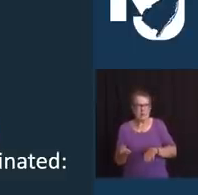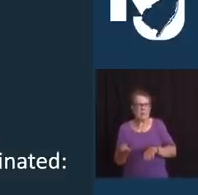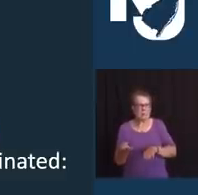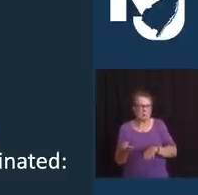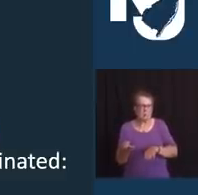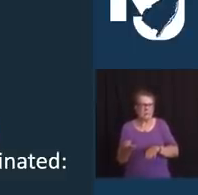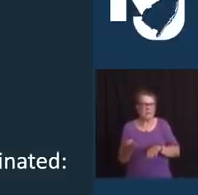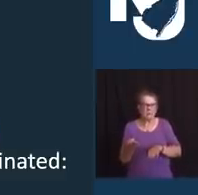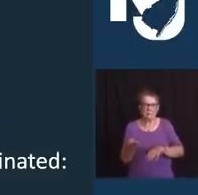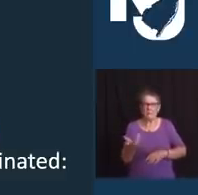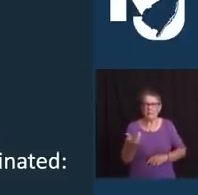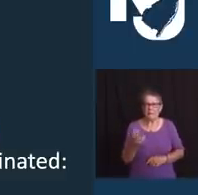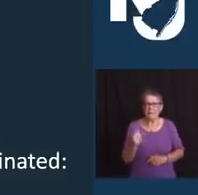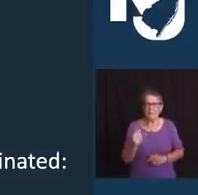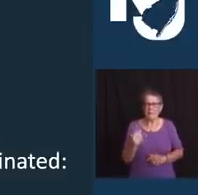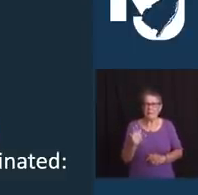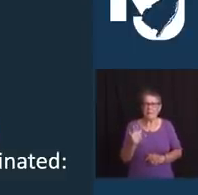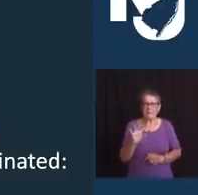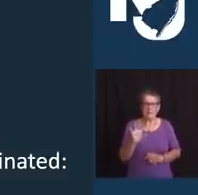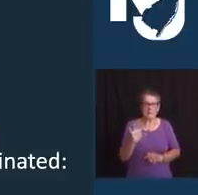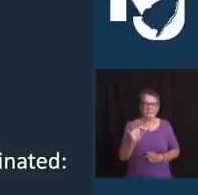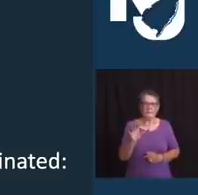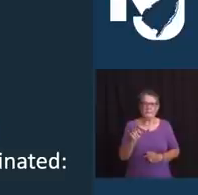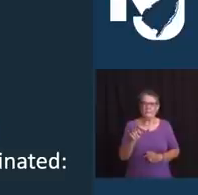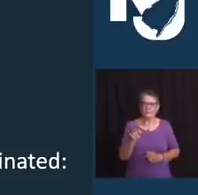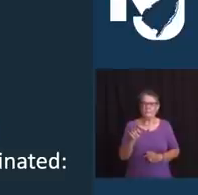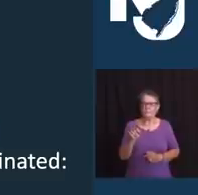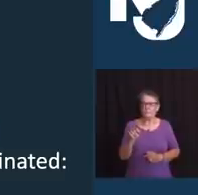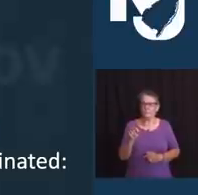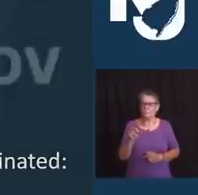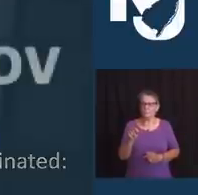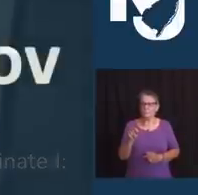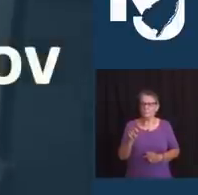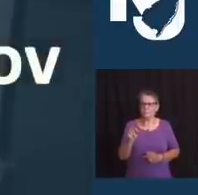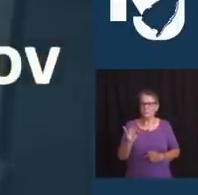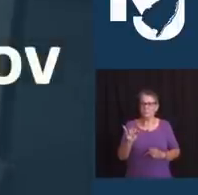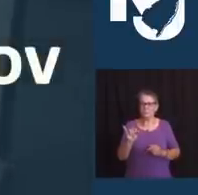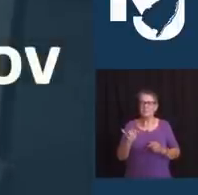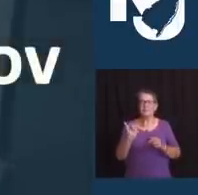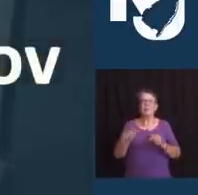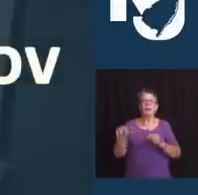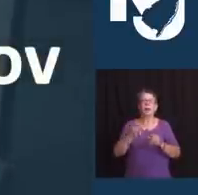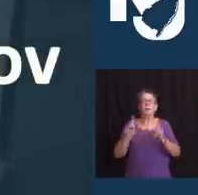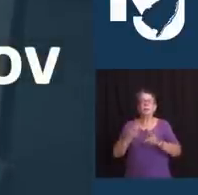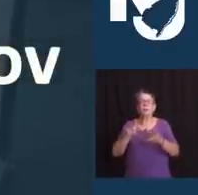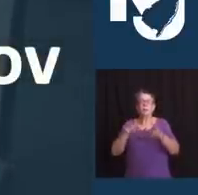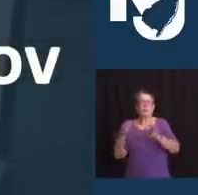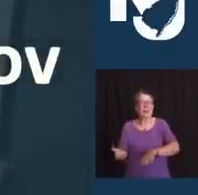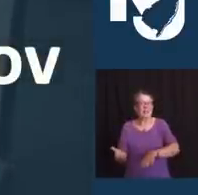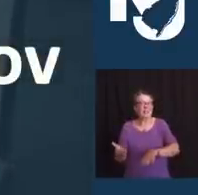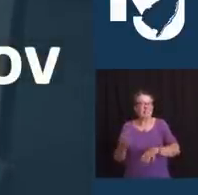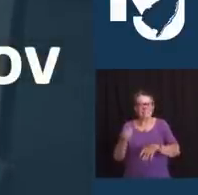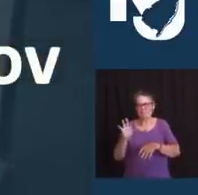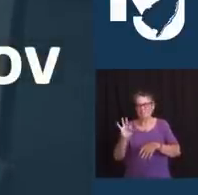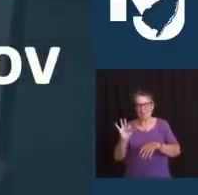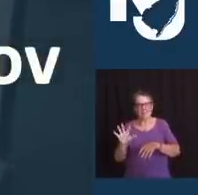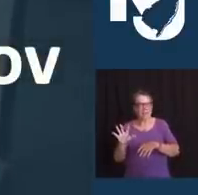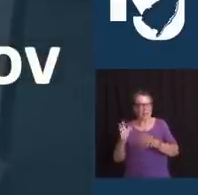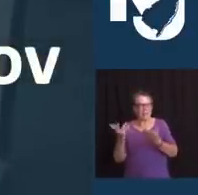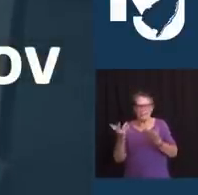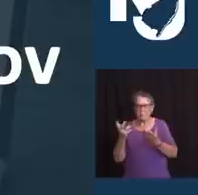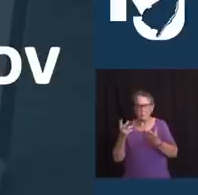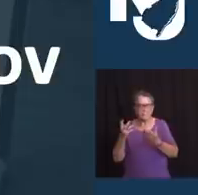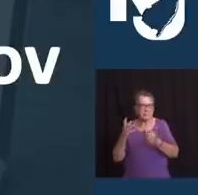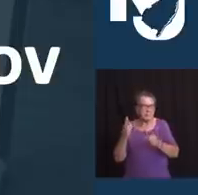either unvaccinated or not fully vaccinated. So to put all this in perspective, the vaccines greatly enhance your protection